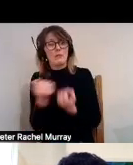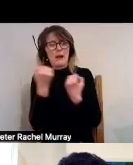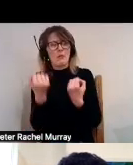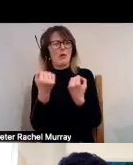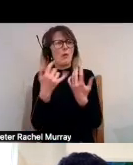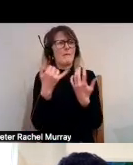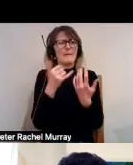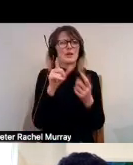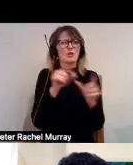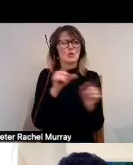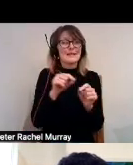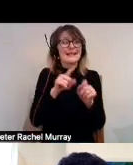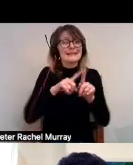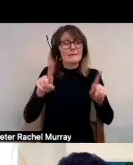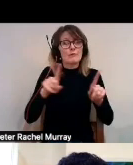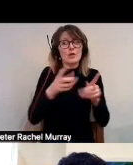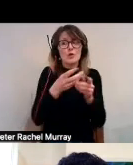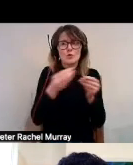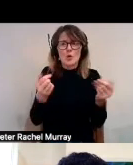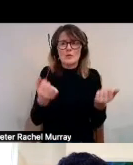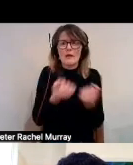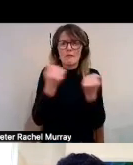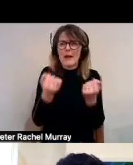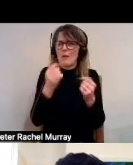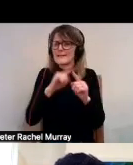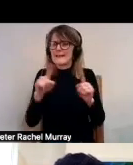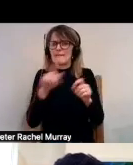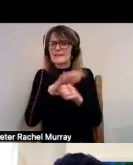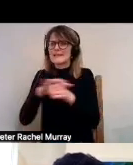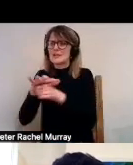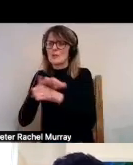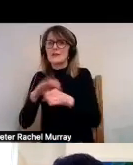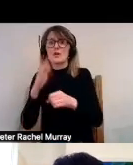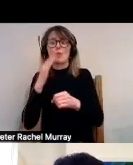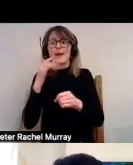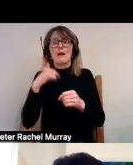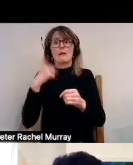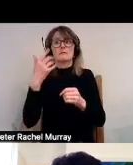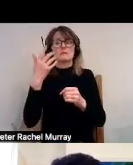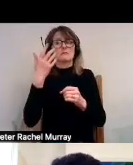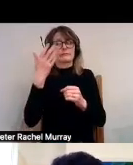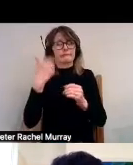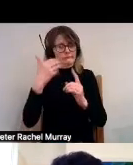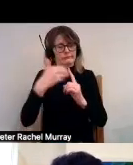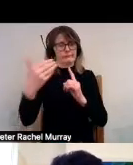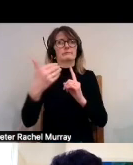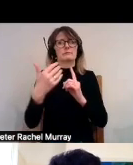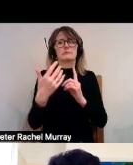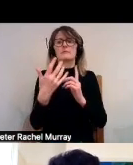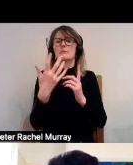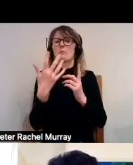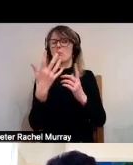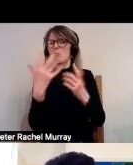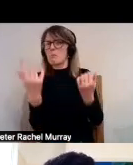different situations. When I don't notice sources of power, then that perhaps becomes more the risk that I'm